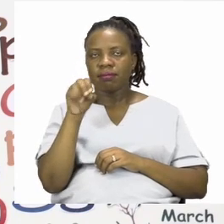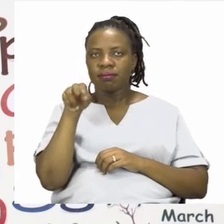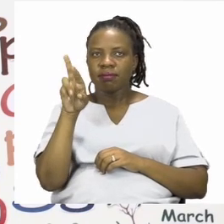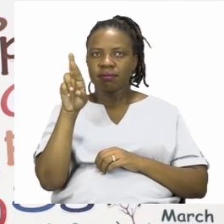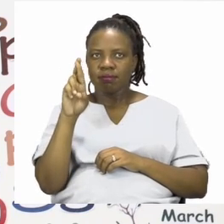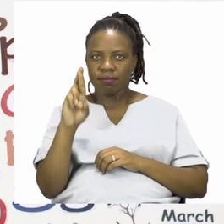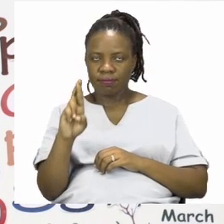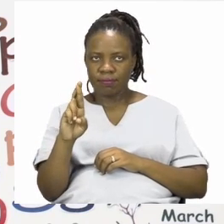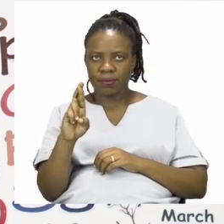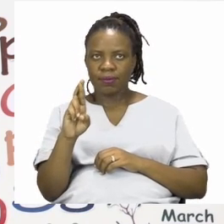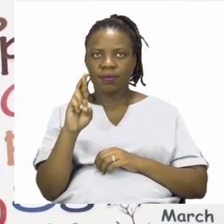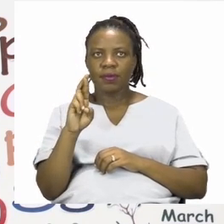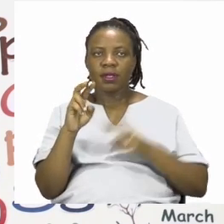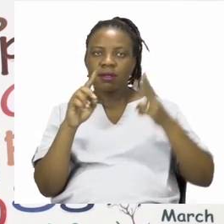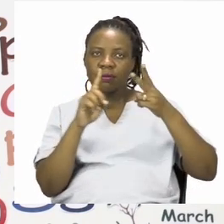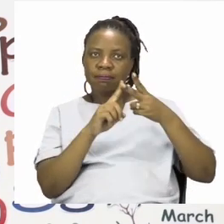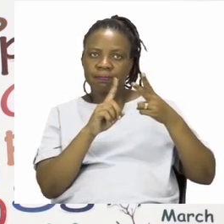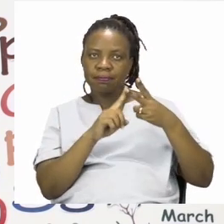129.